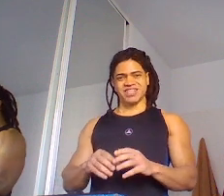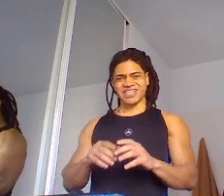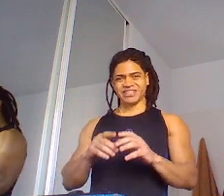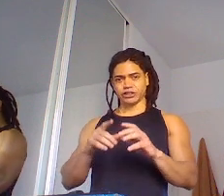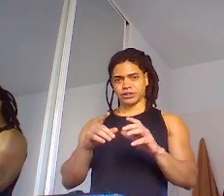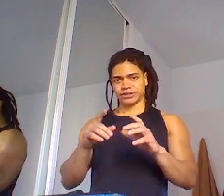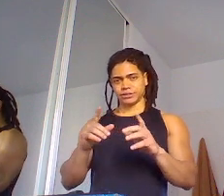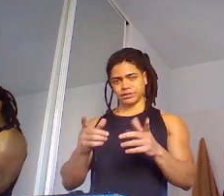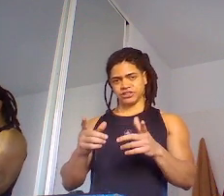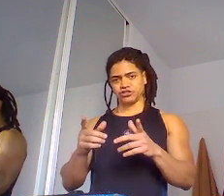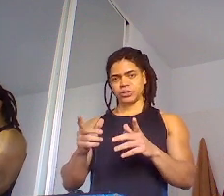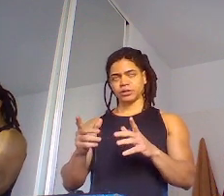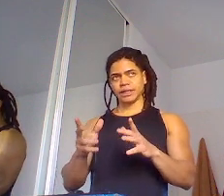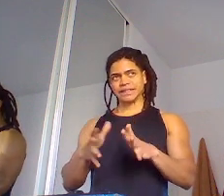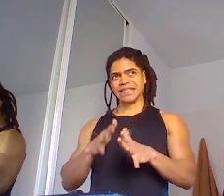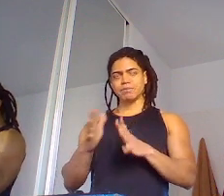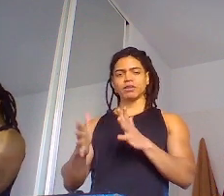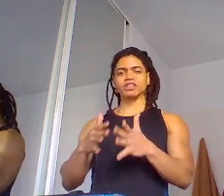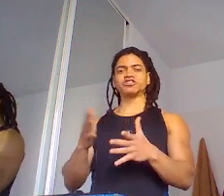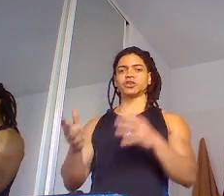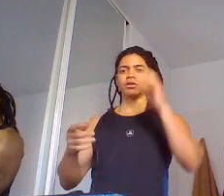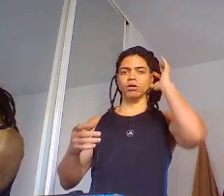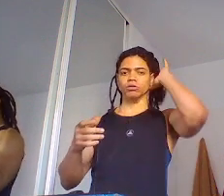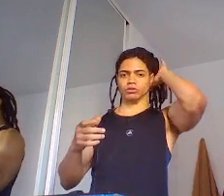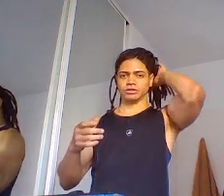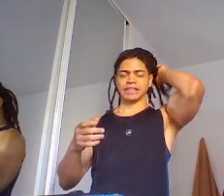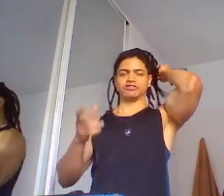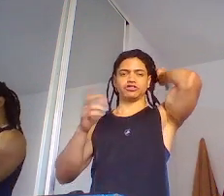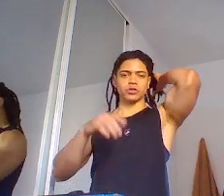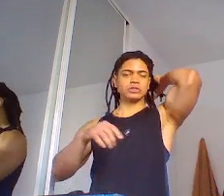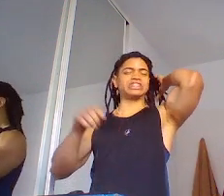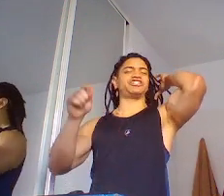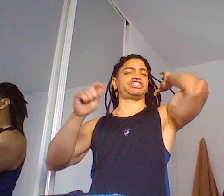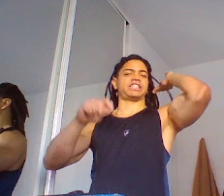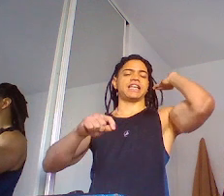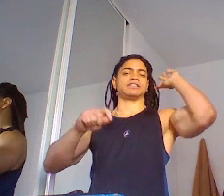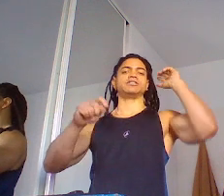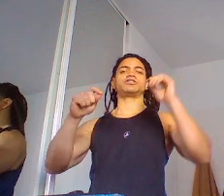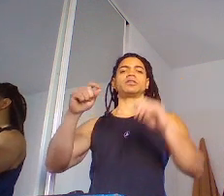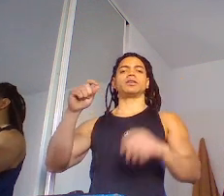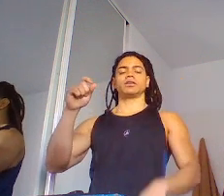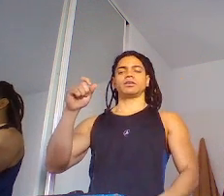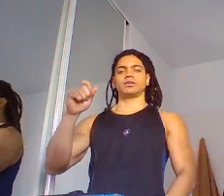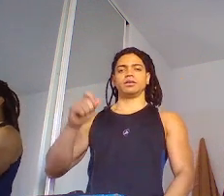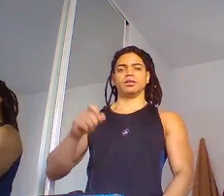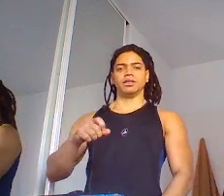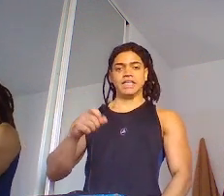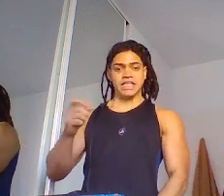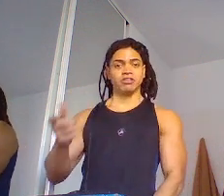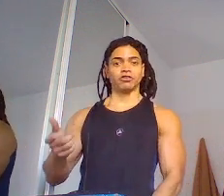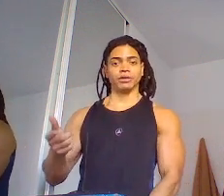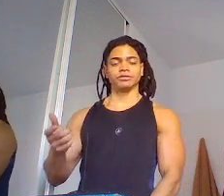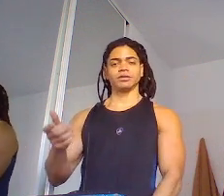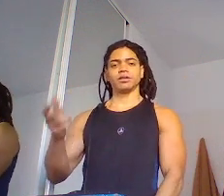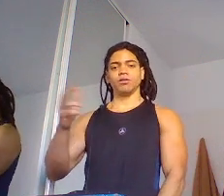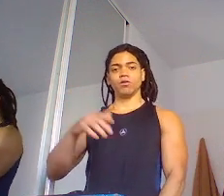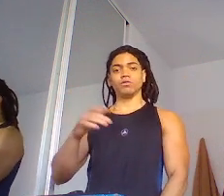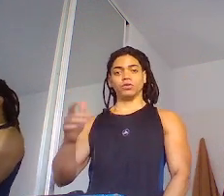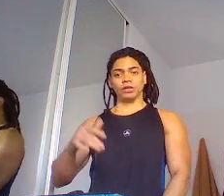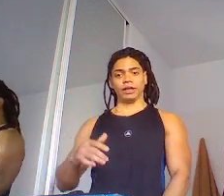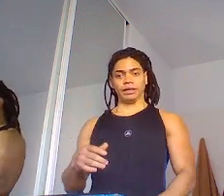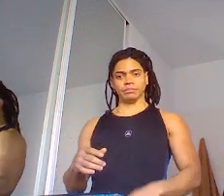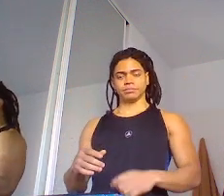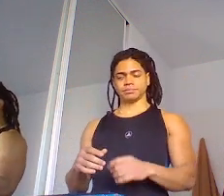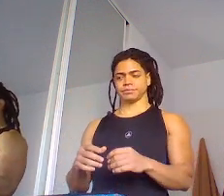and the statement of the shareholders that show change in interest